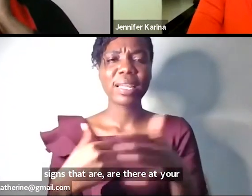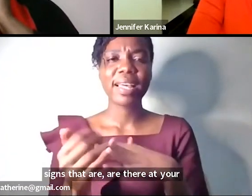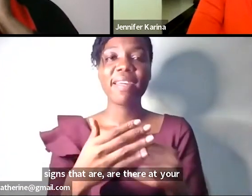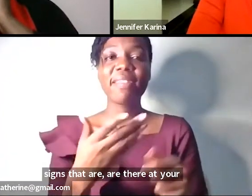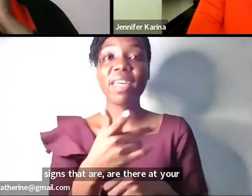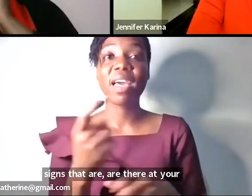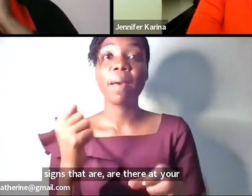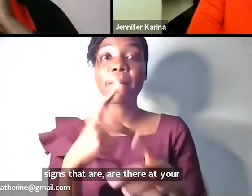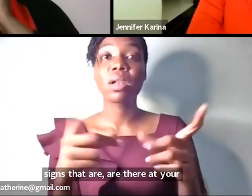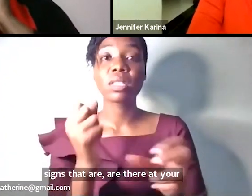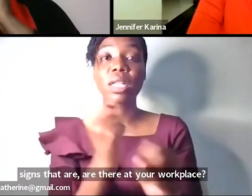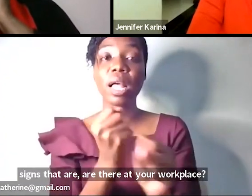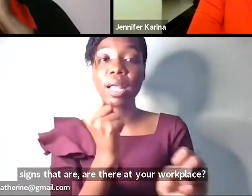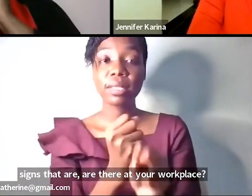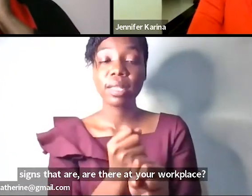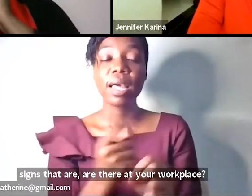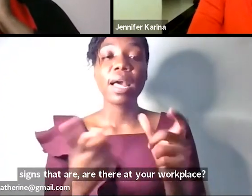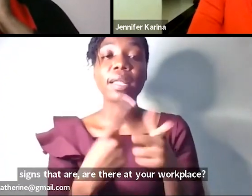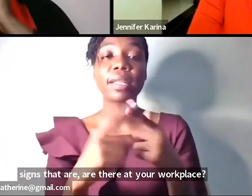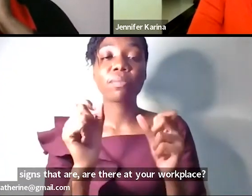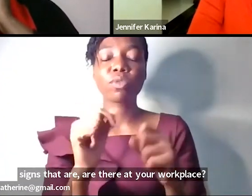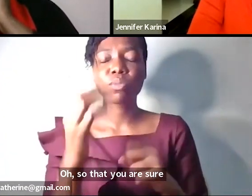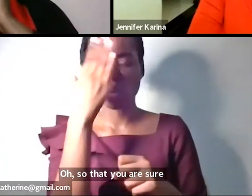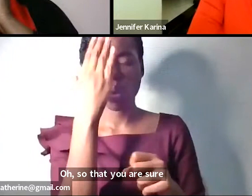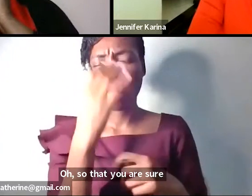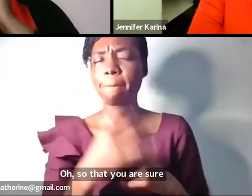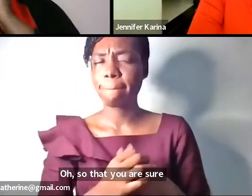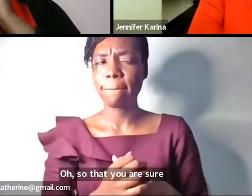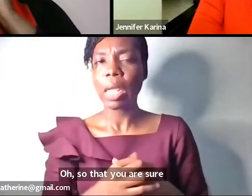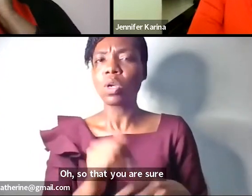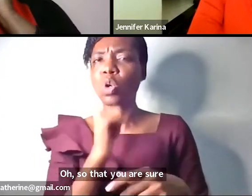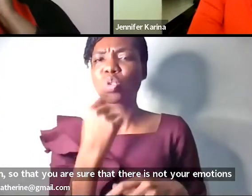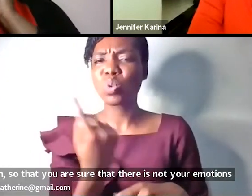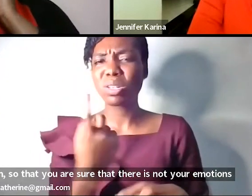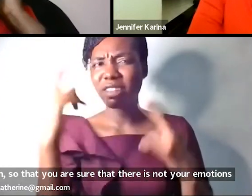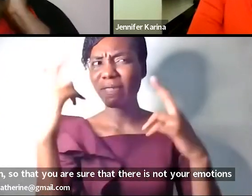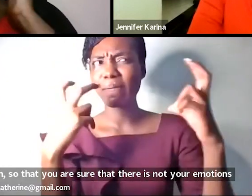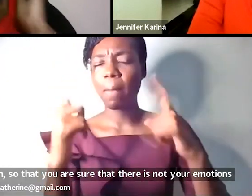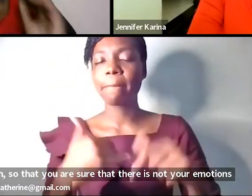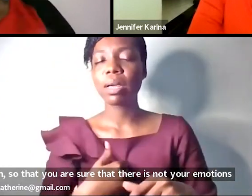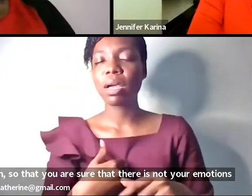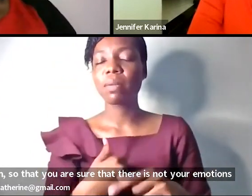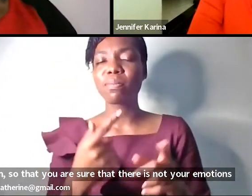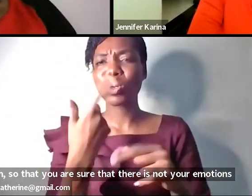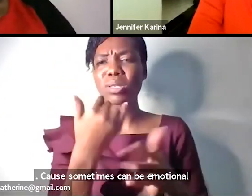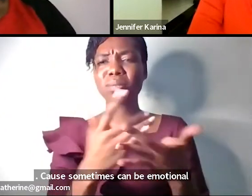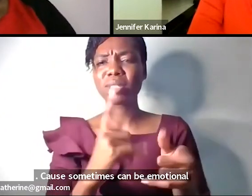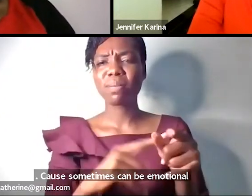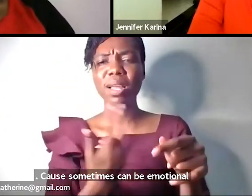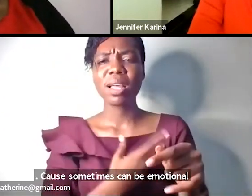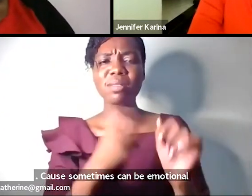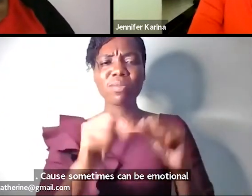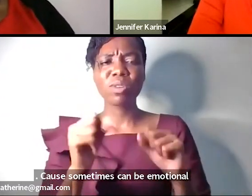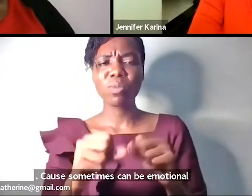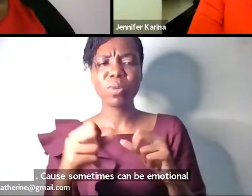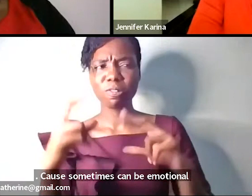workplace? So that you are sure that it's not your emotions, because sometimes it can be emotional too, and then misjudge the situation. So